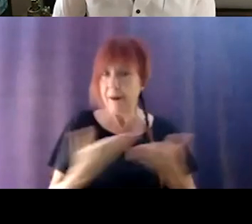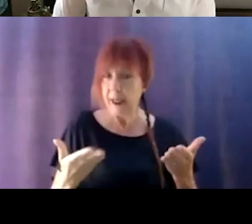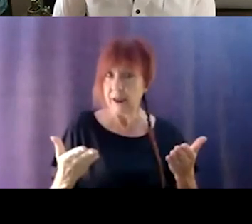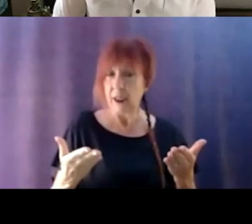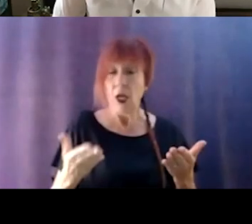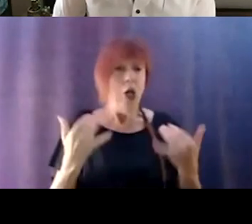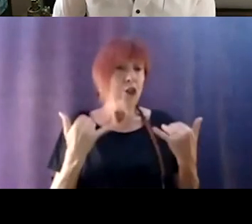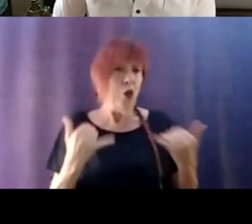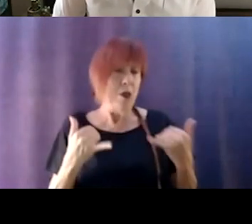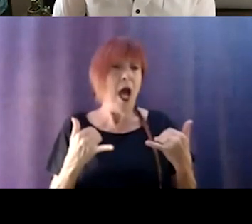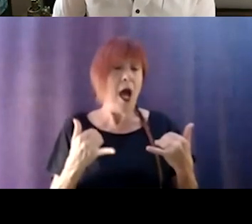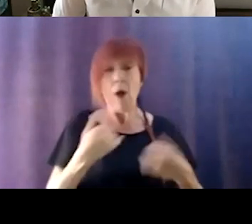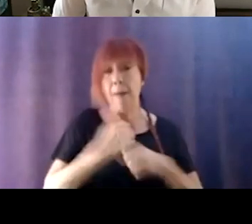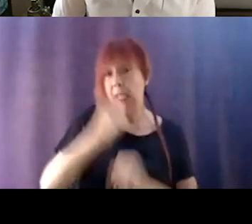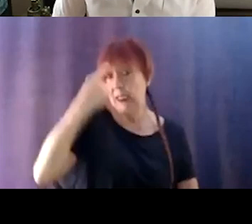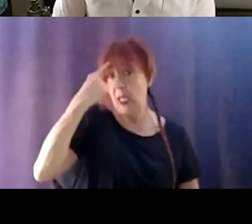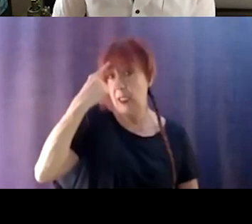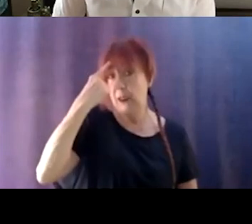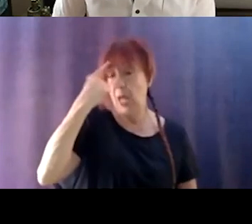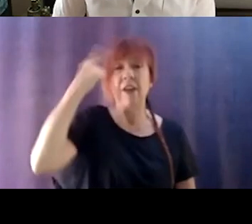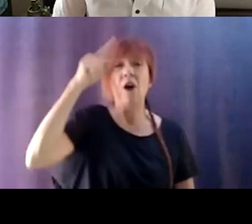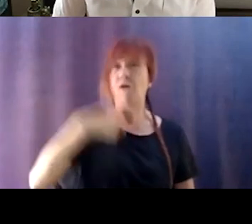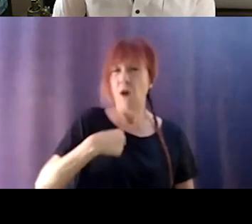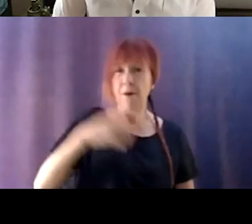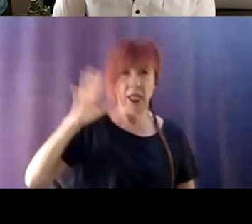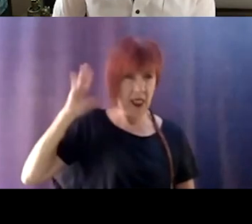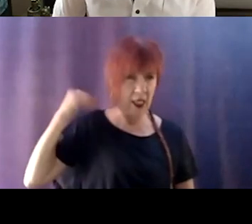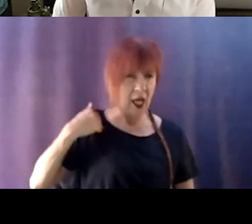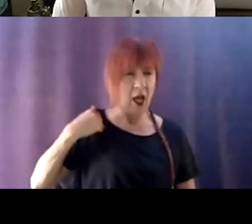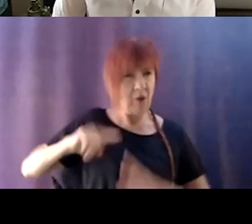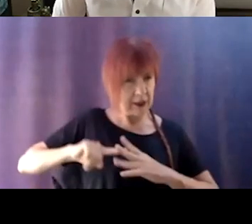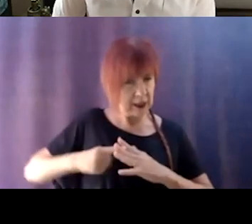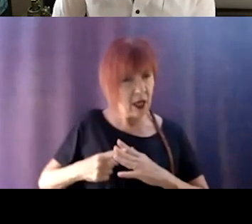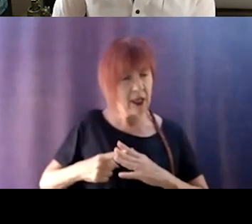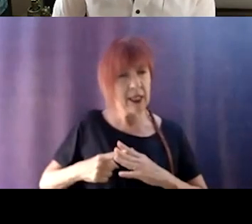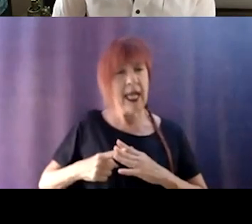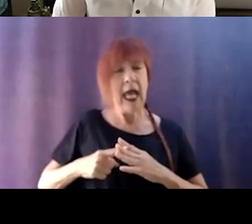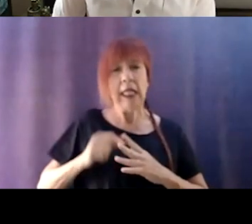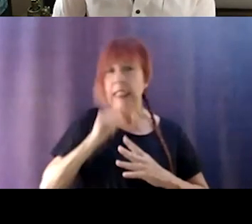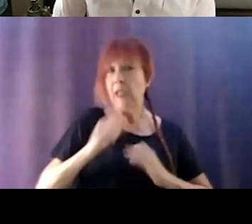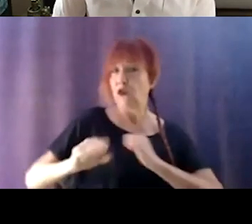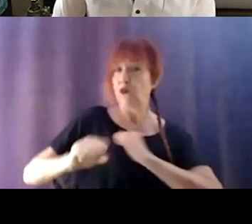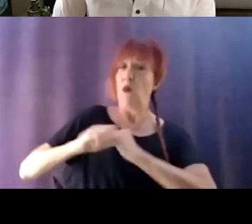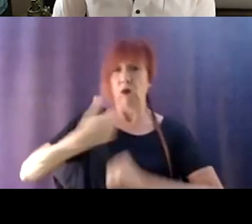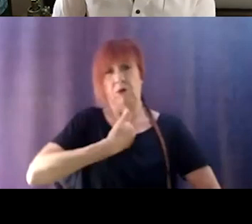that for me, it was not to promote myself as model,